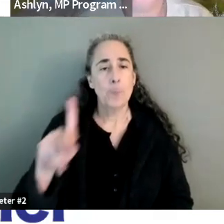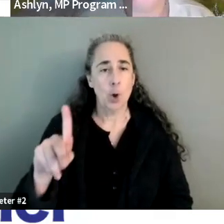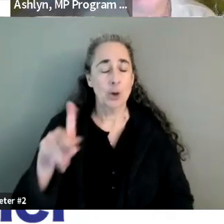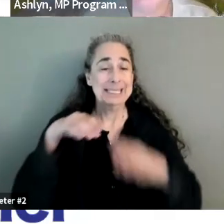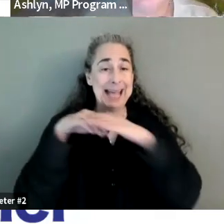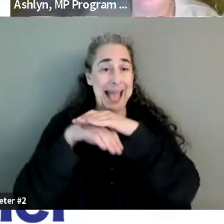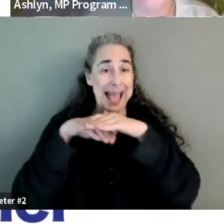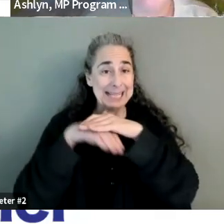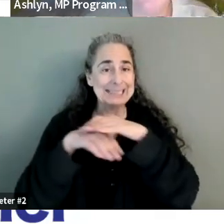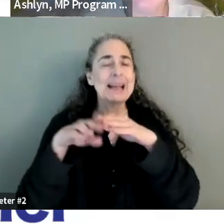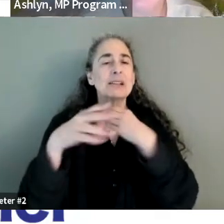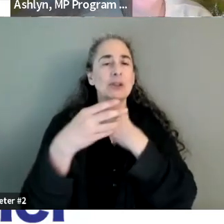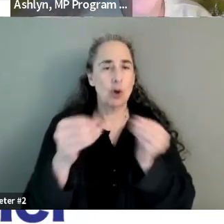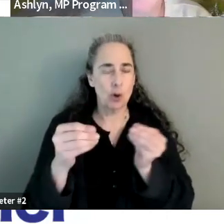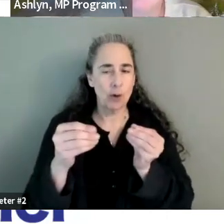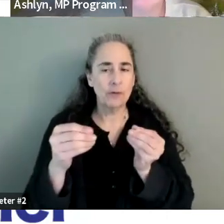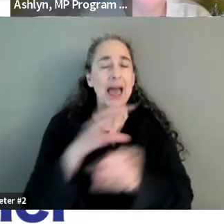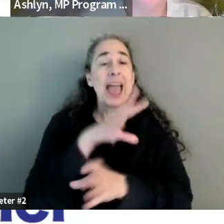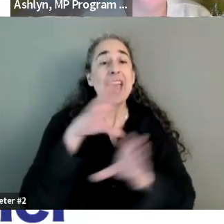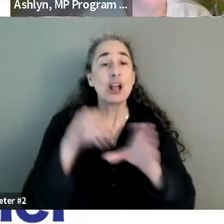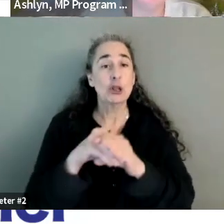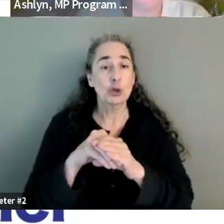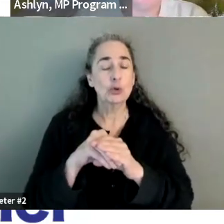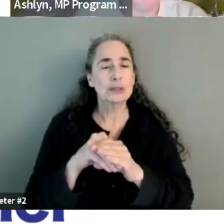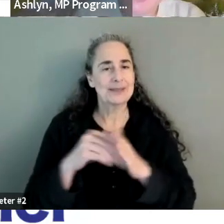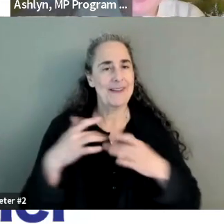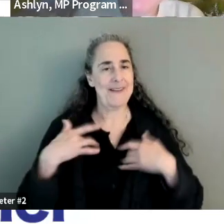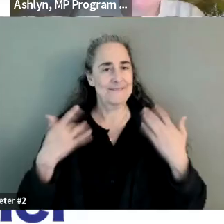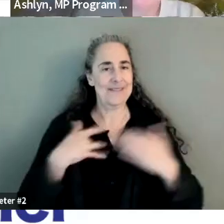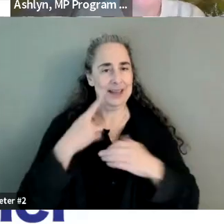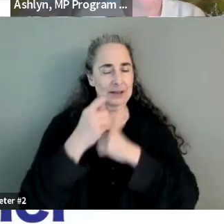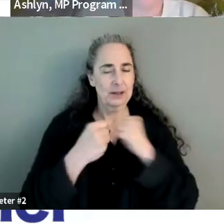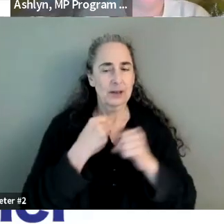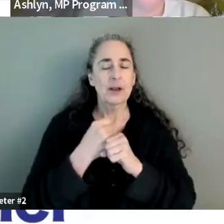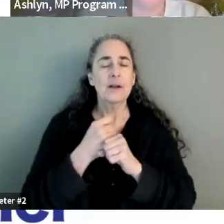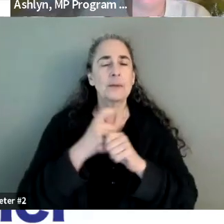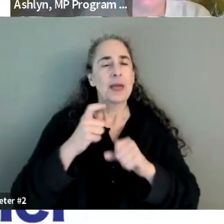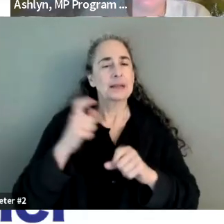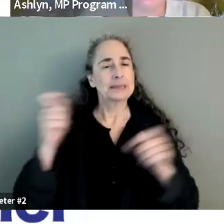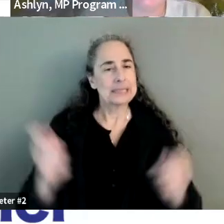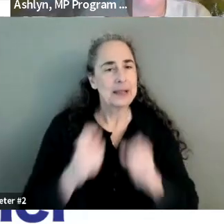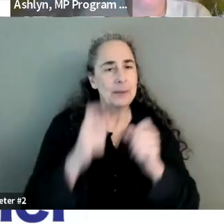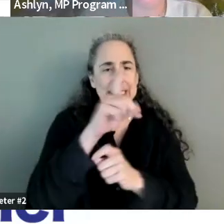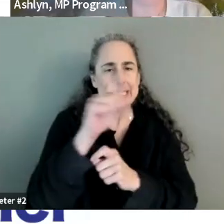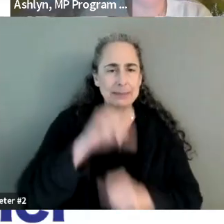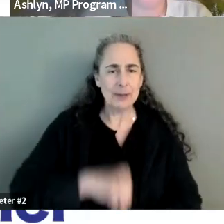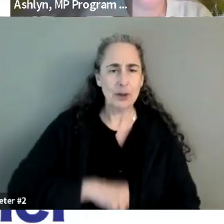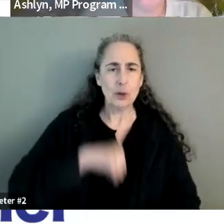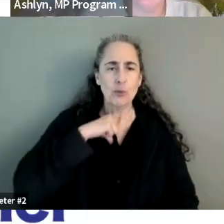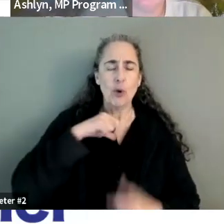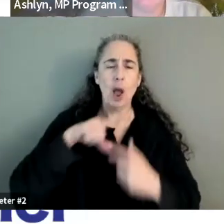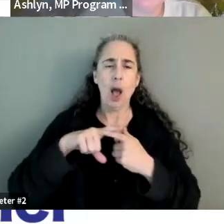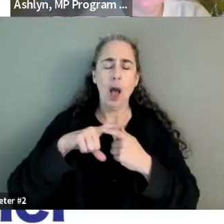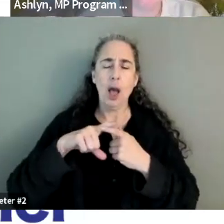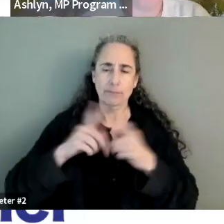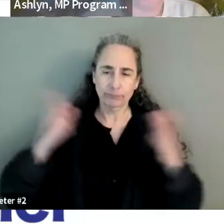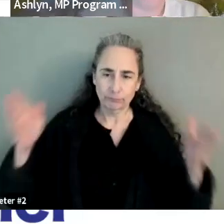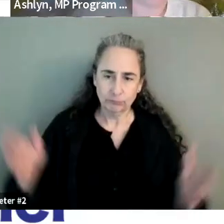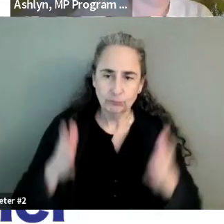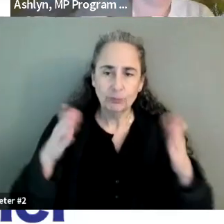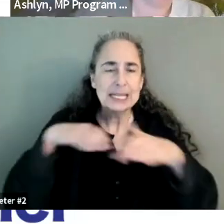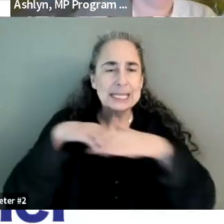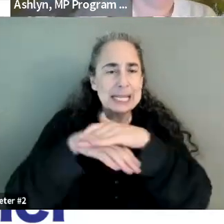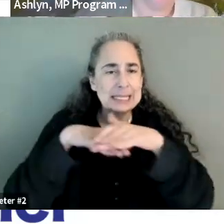Office hosts inclusive events year-round that celebrate disability pride and promote accessibility, as well as build